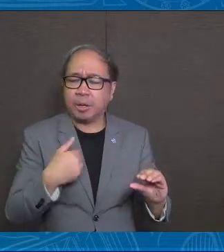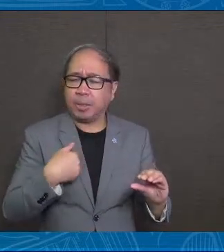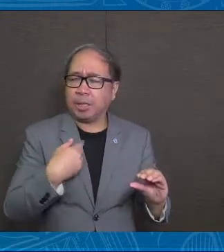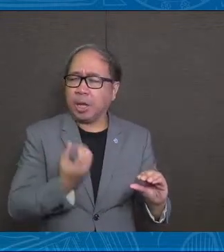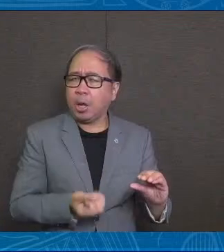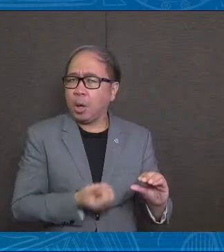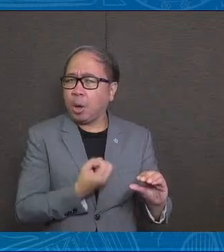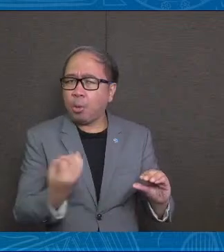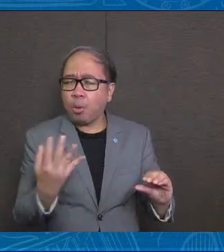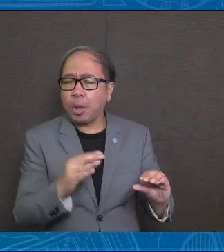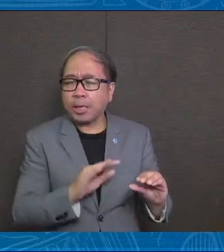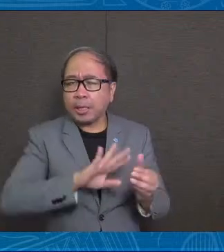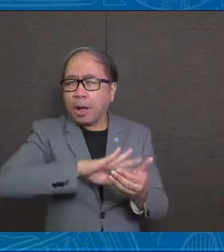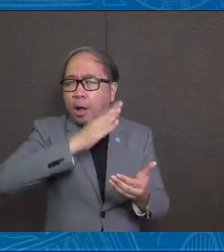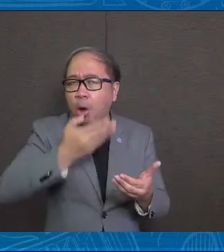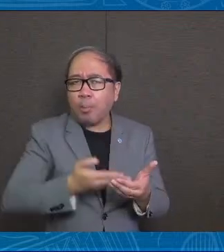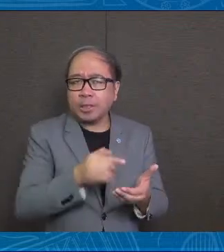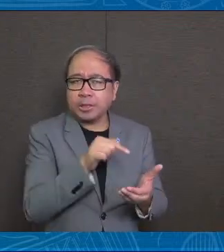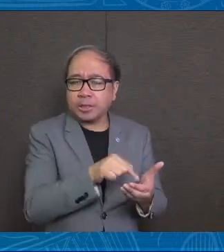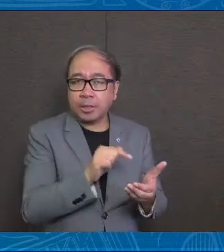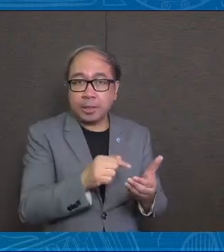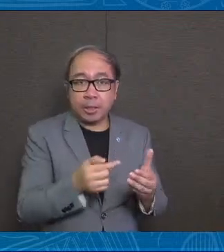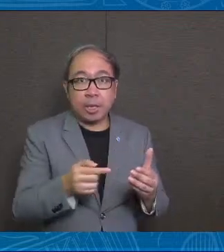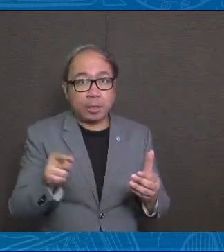government at the end of the year? That's all.